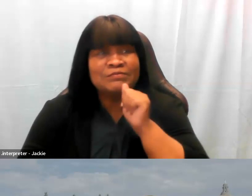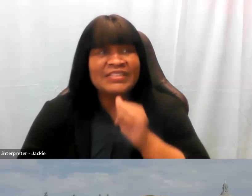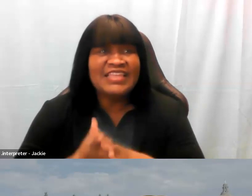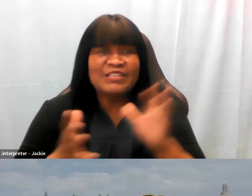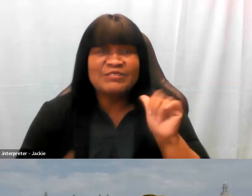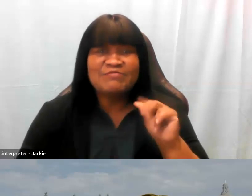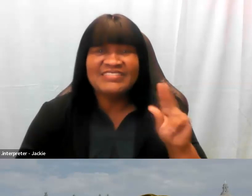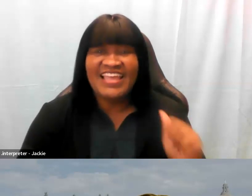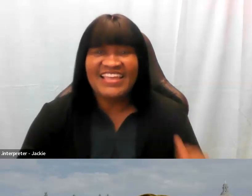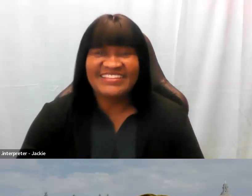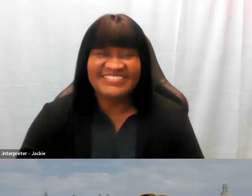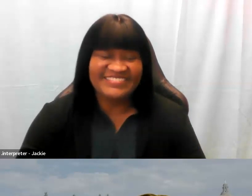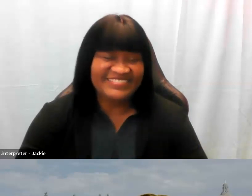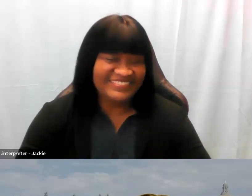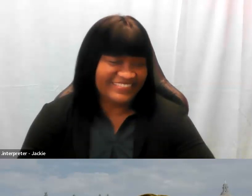waiting.